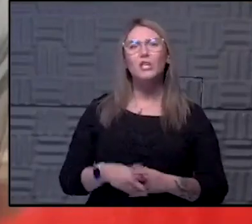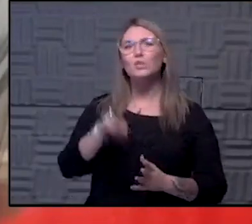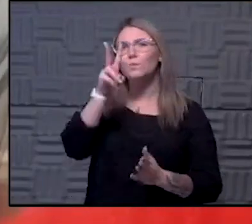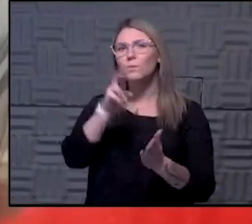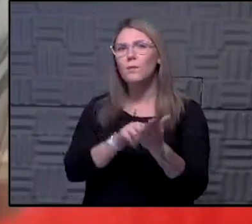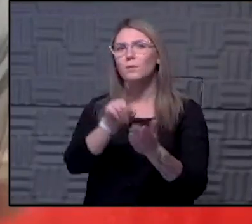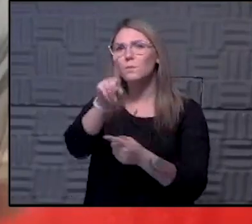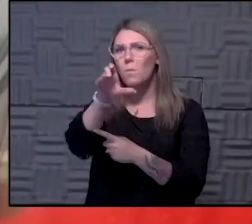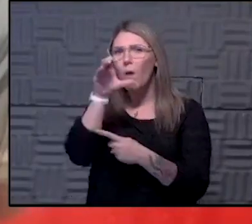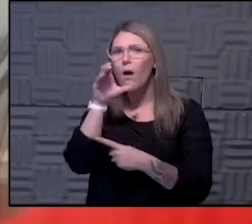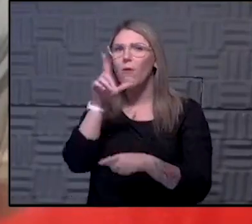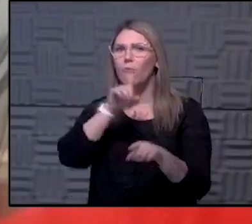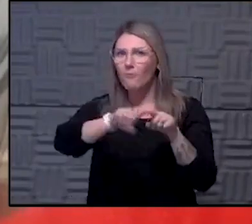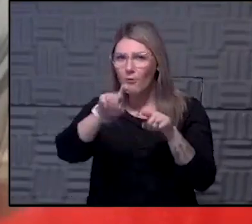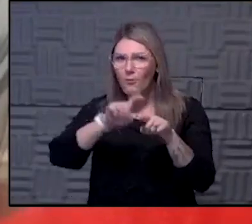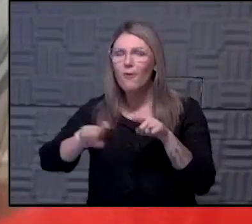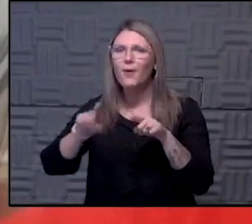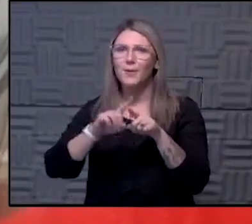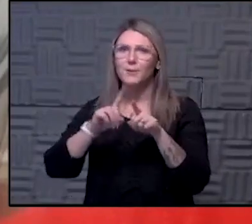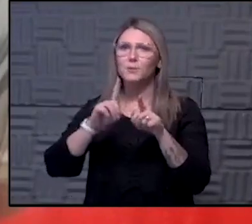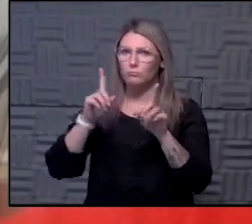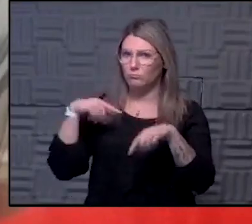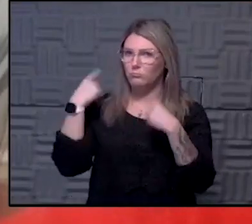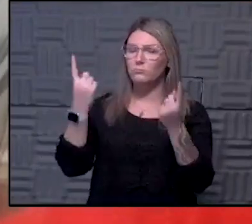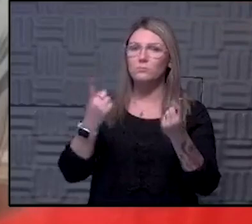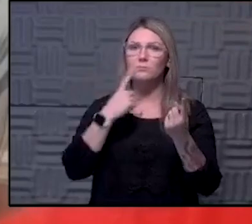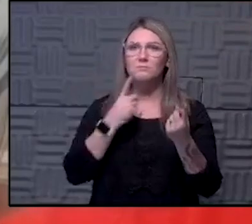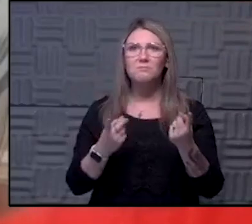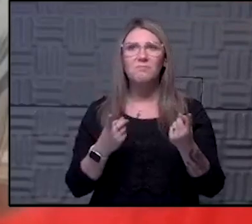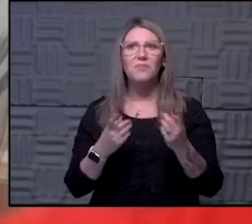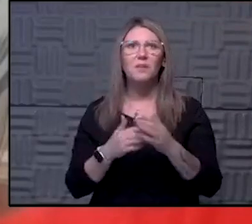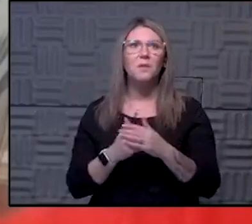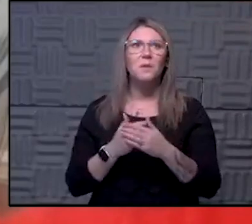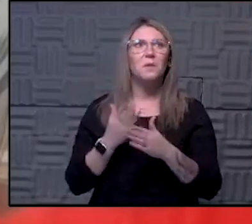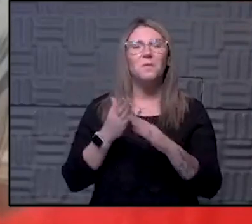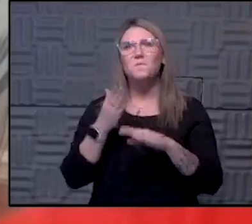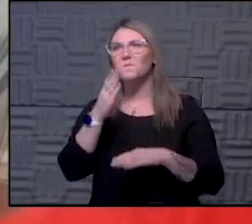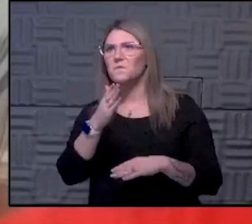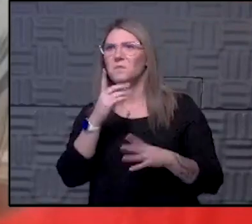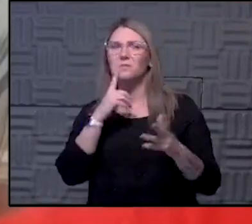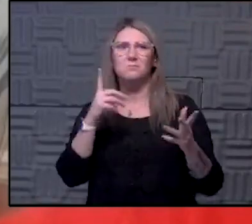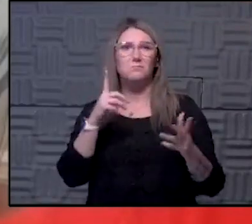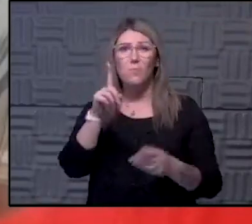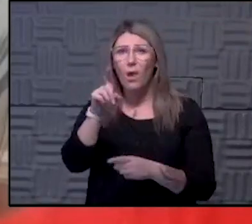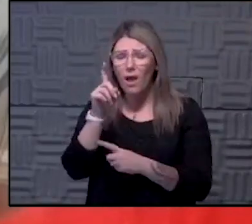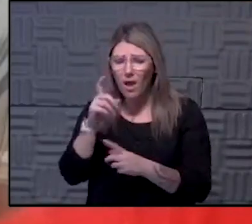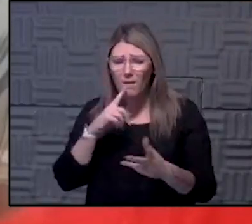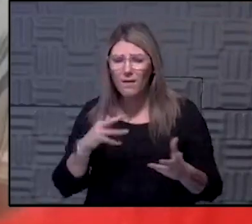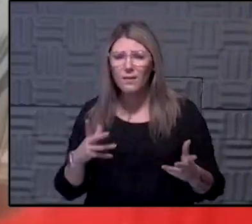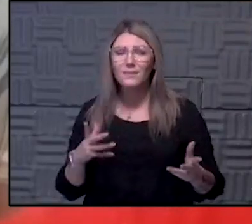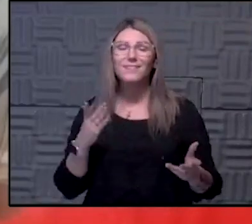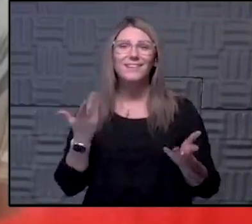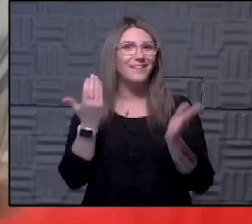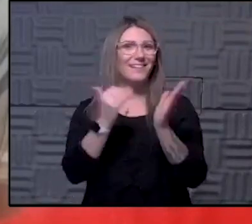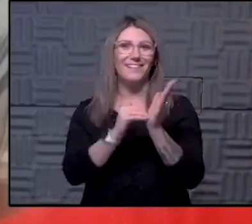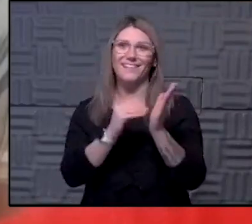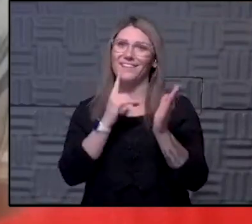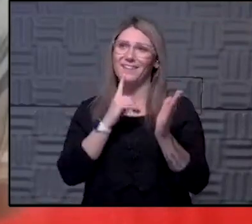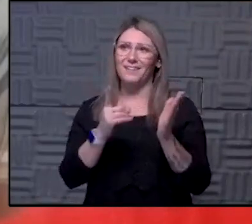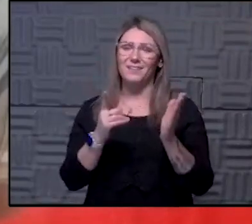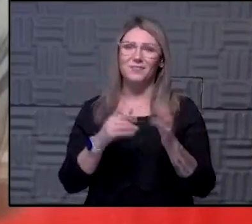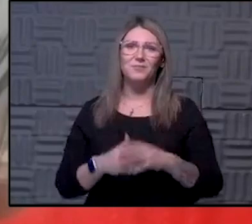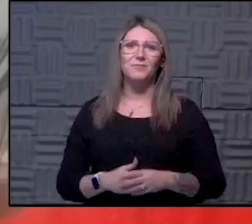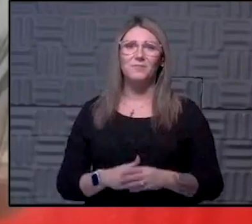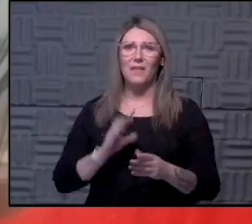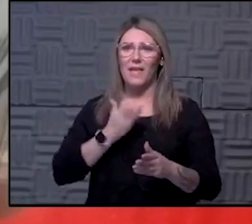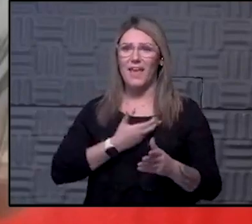date. Okay. We make over 100 a day. And again, we are extended our